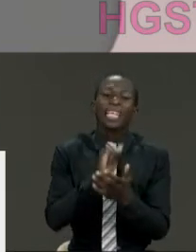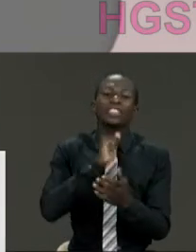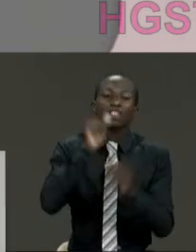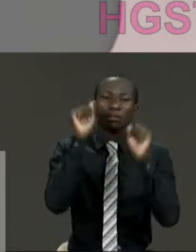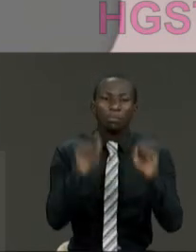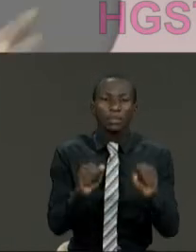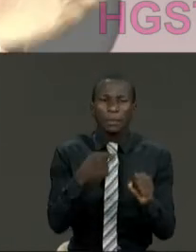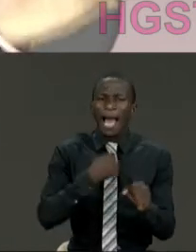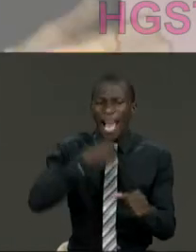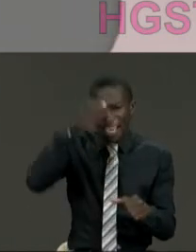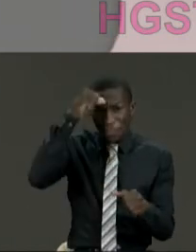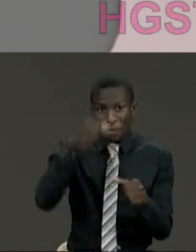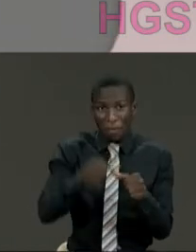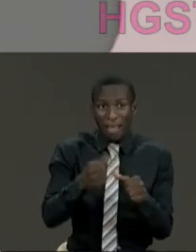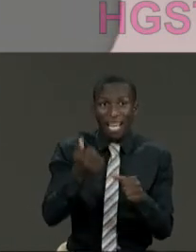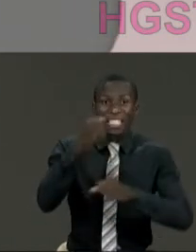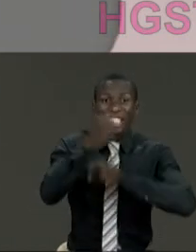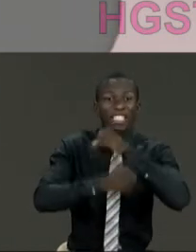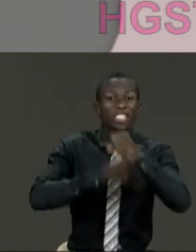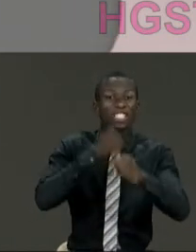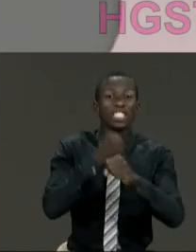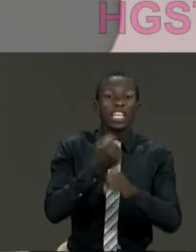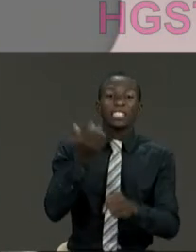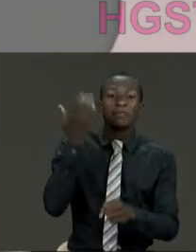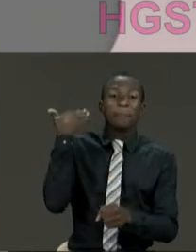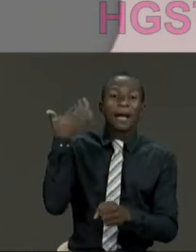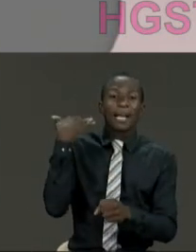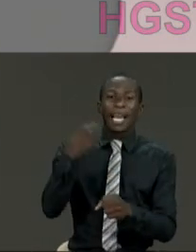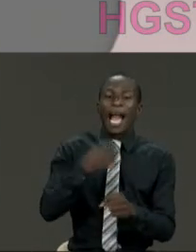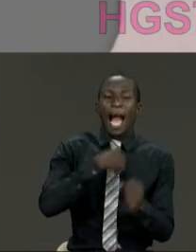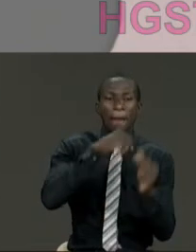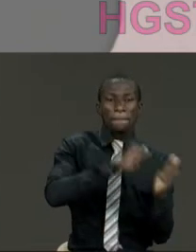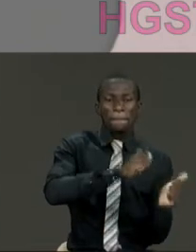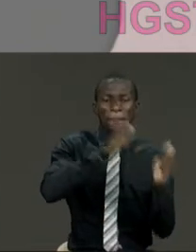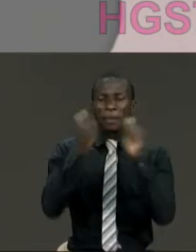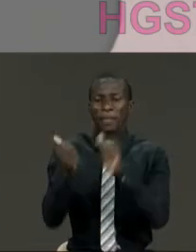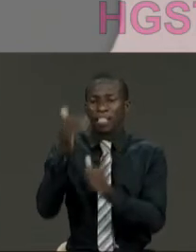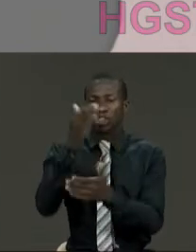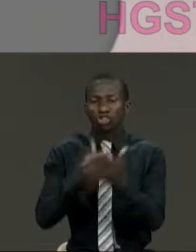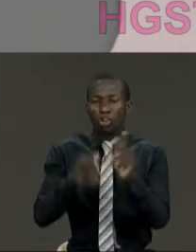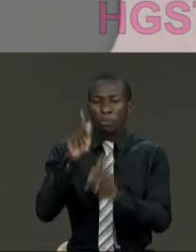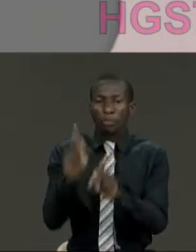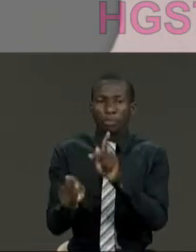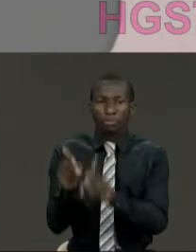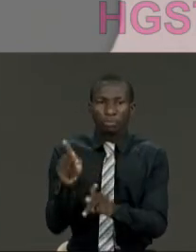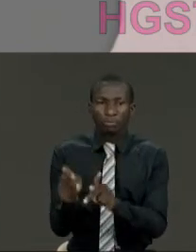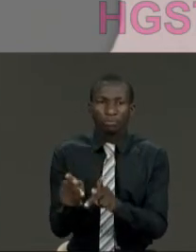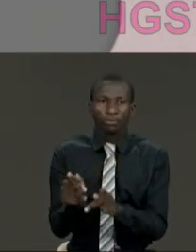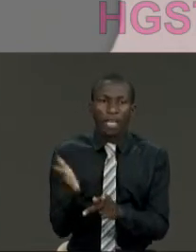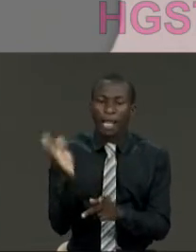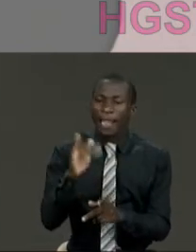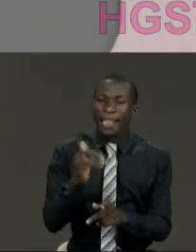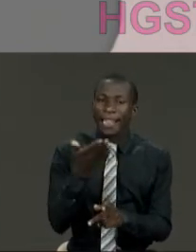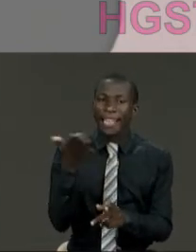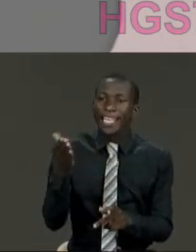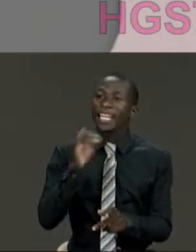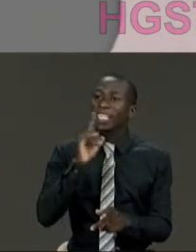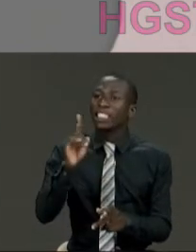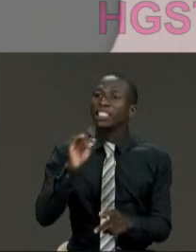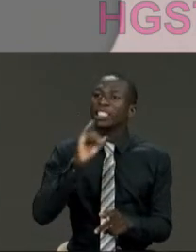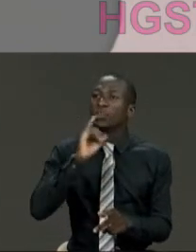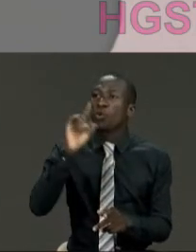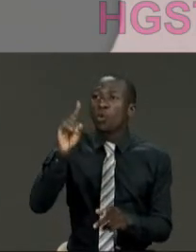remember years back, I was baptizing some people, and there was one hefty and